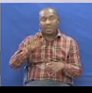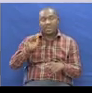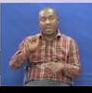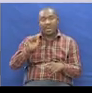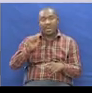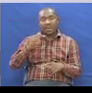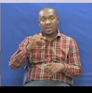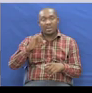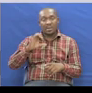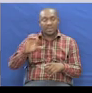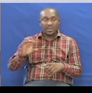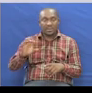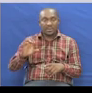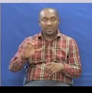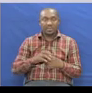solve the